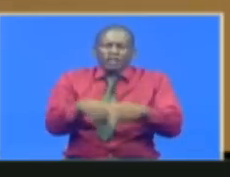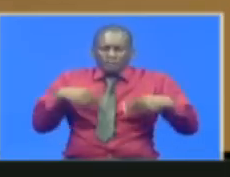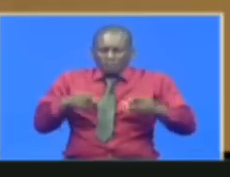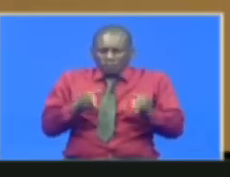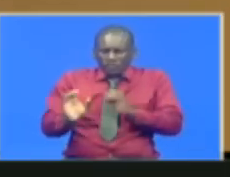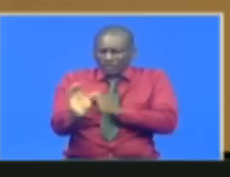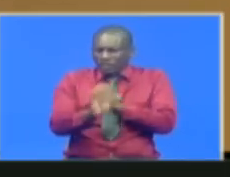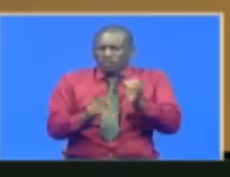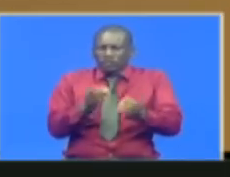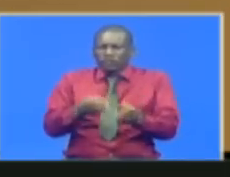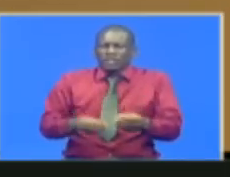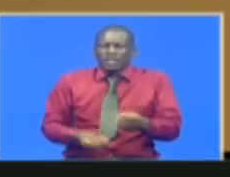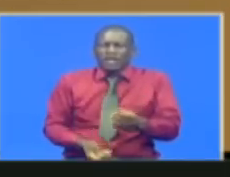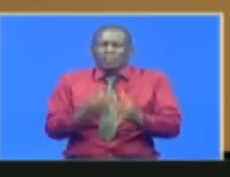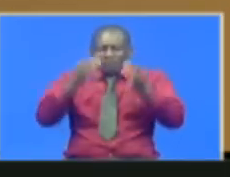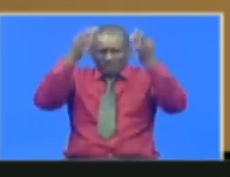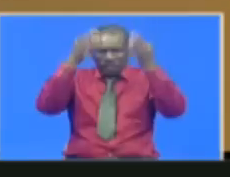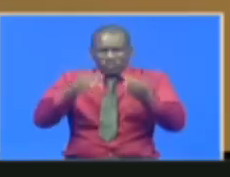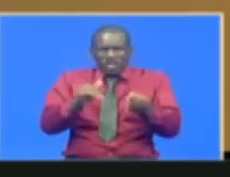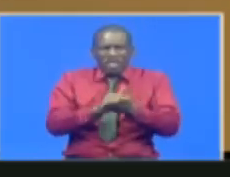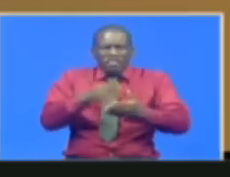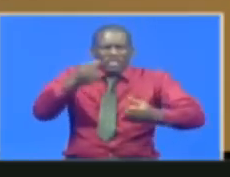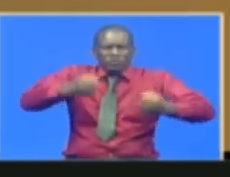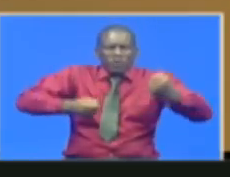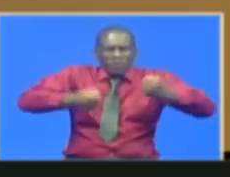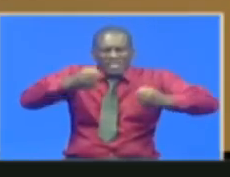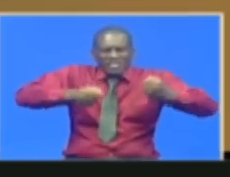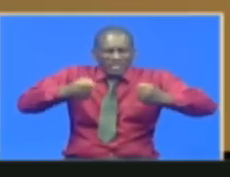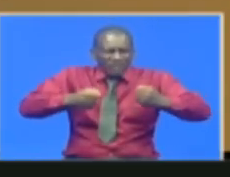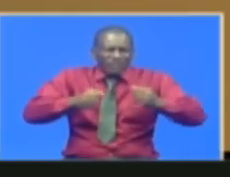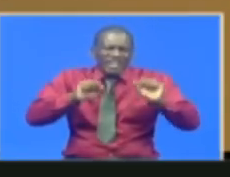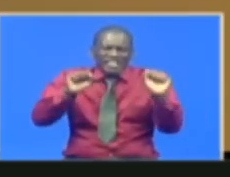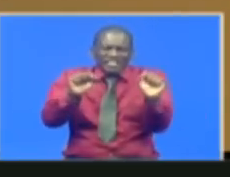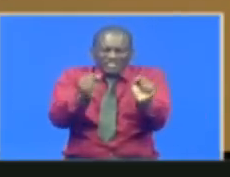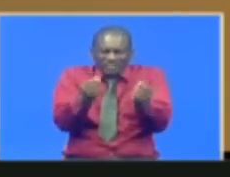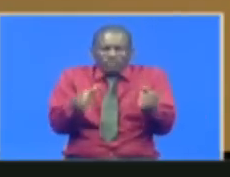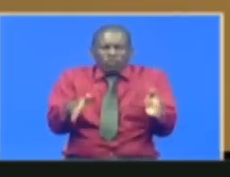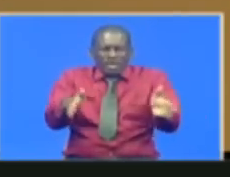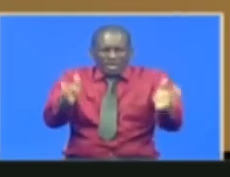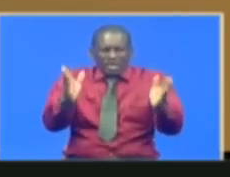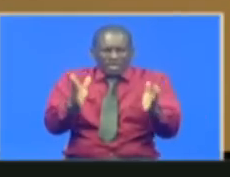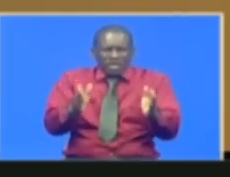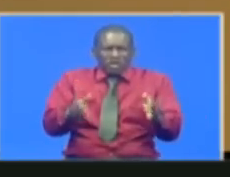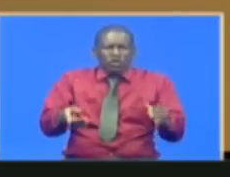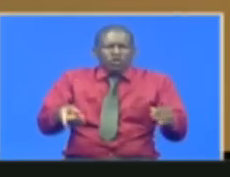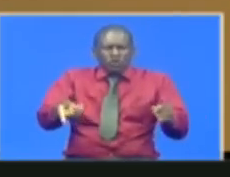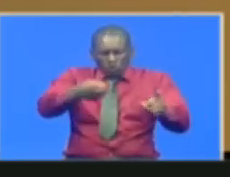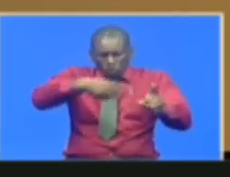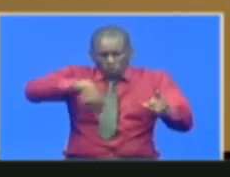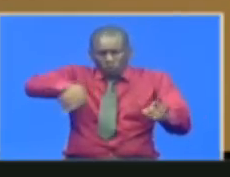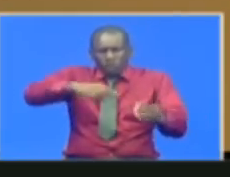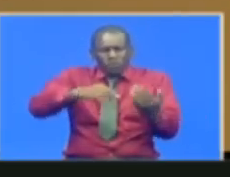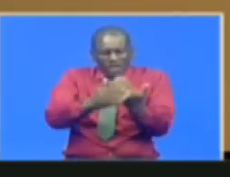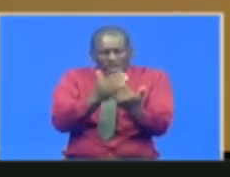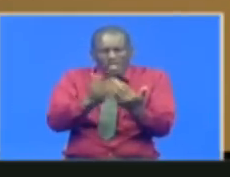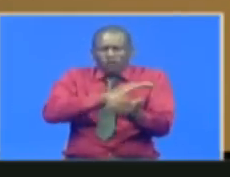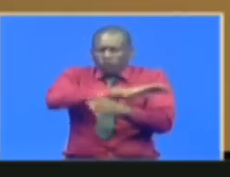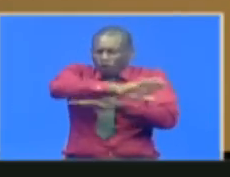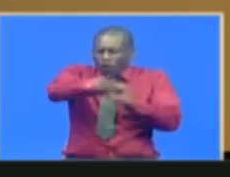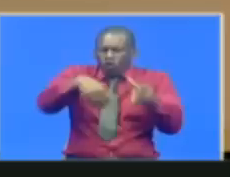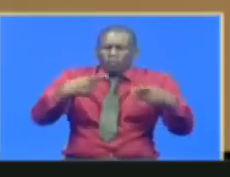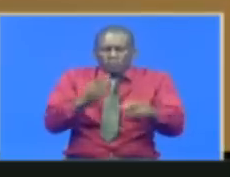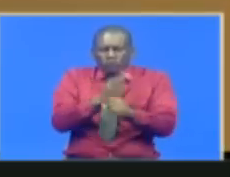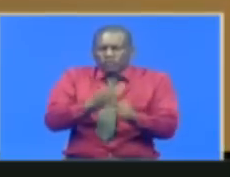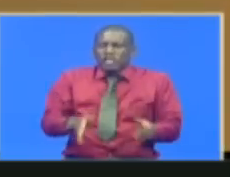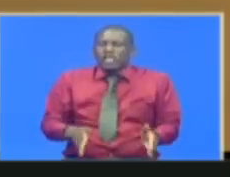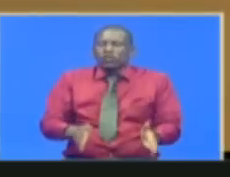resolve today that we shall drive safely, we shall be mindful of all road users, this problem